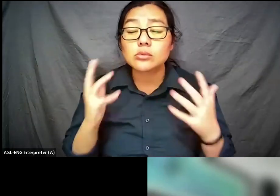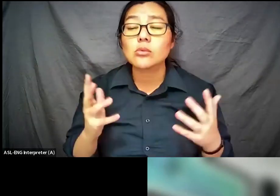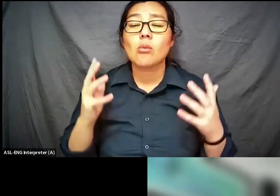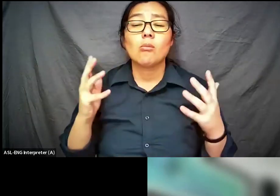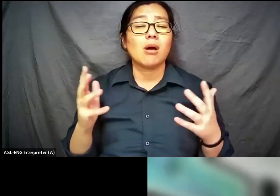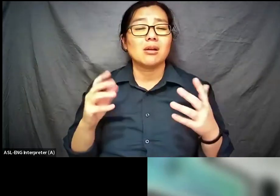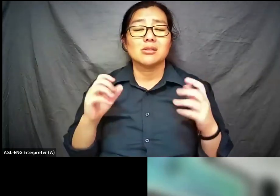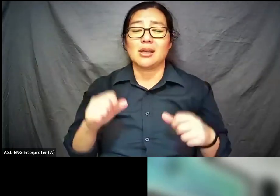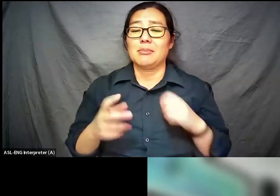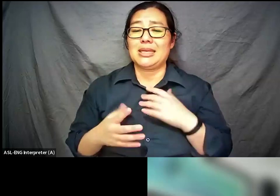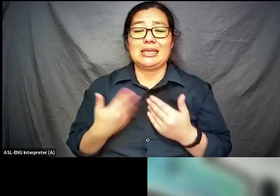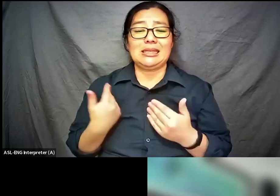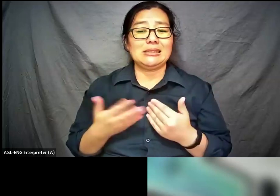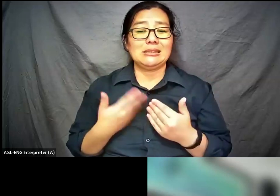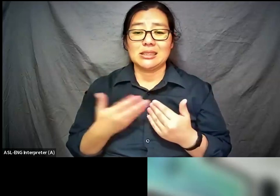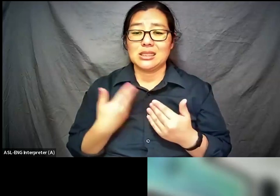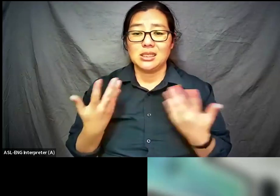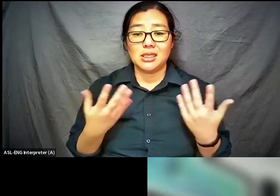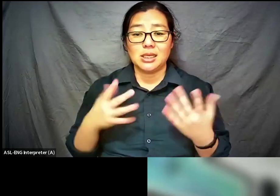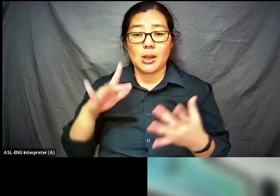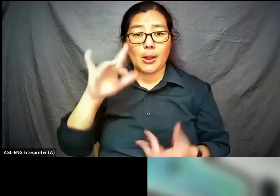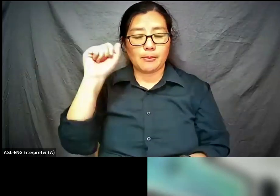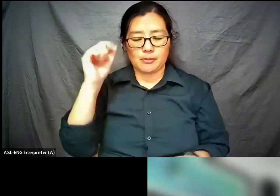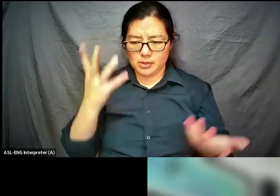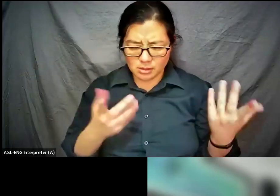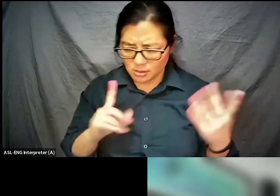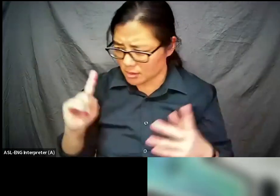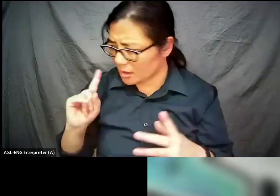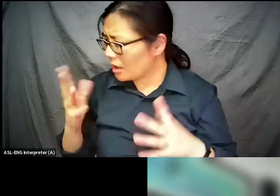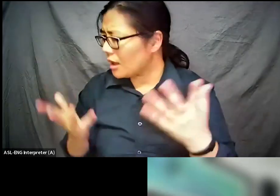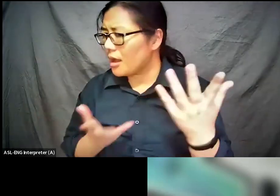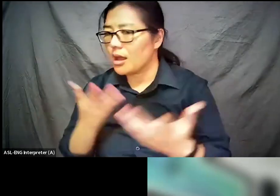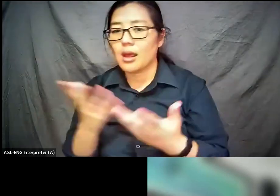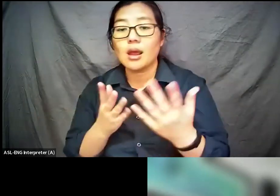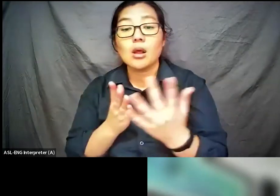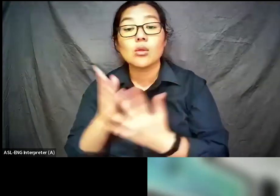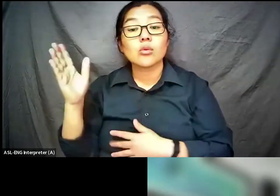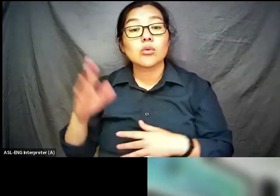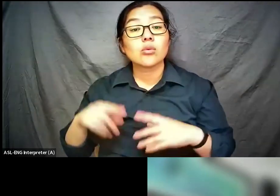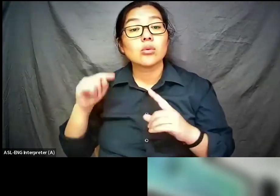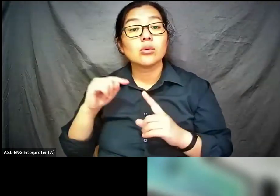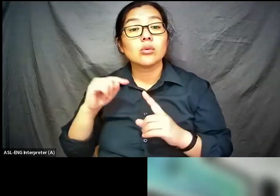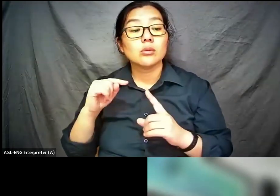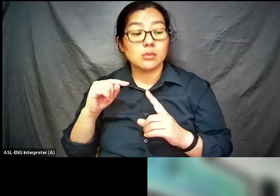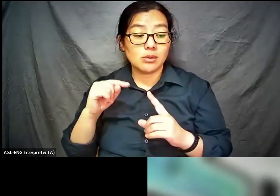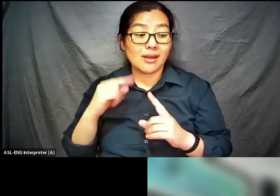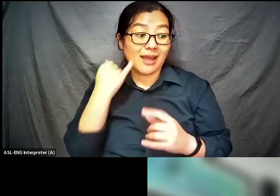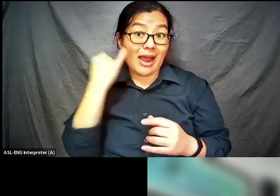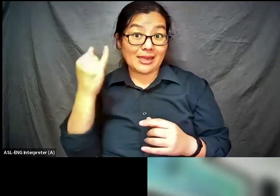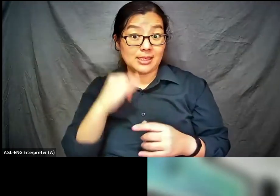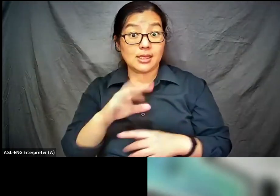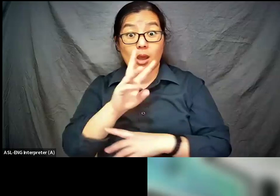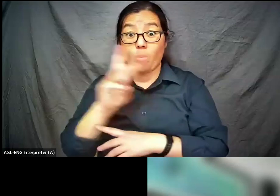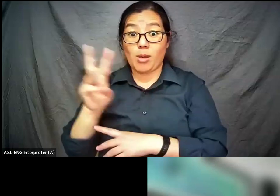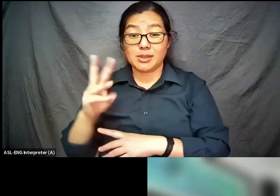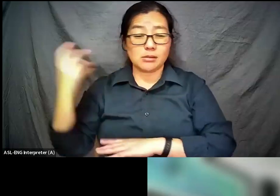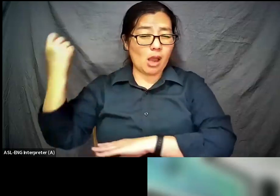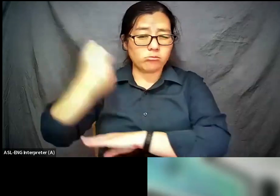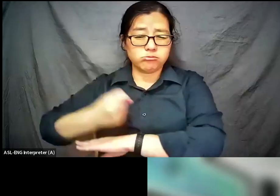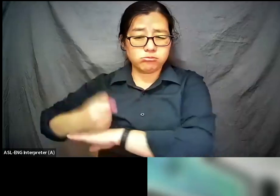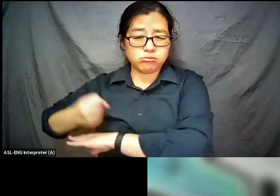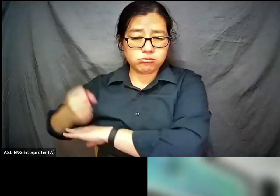about trust building when it comes to interviewing, especially with like marginalized groups, and